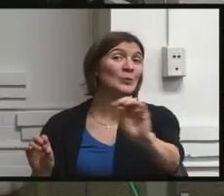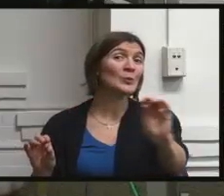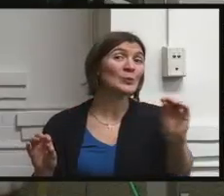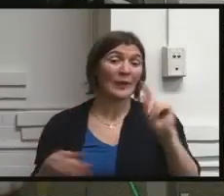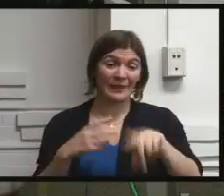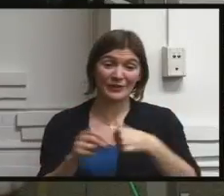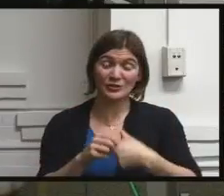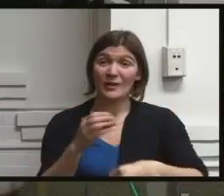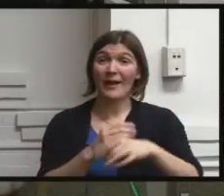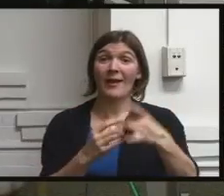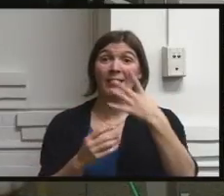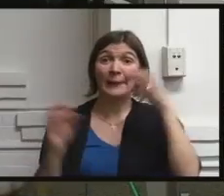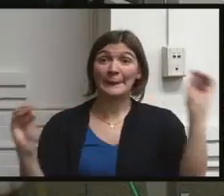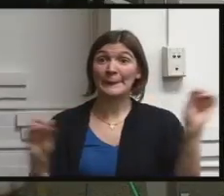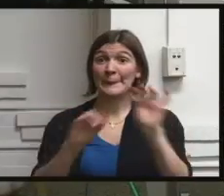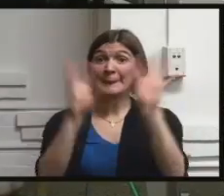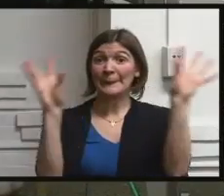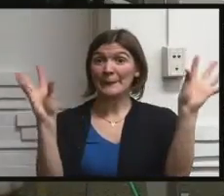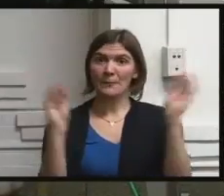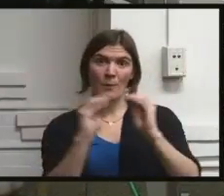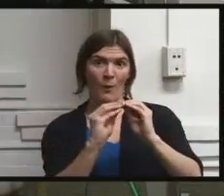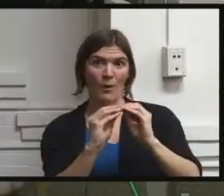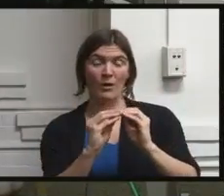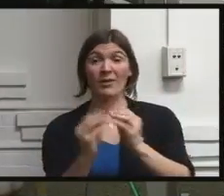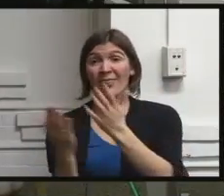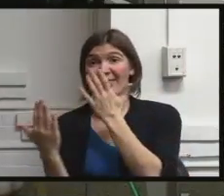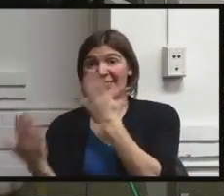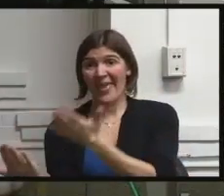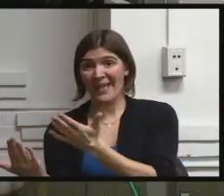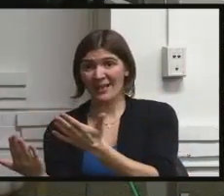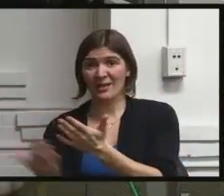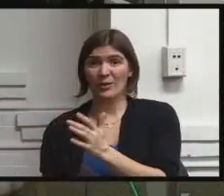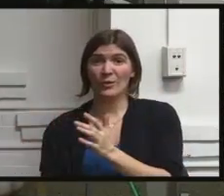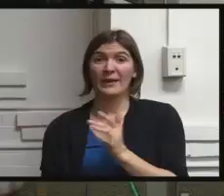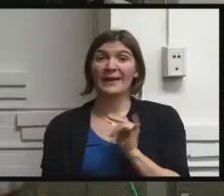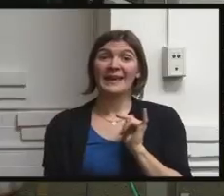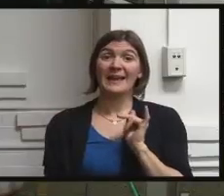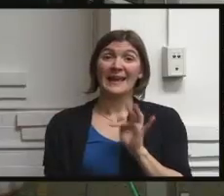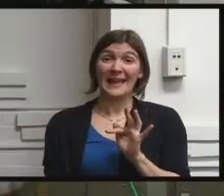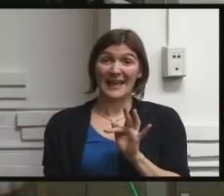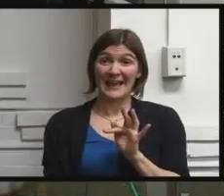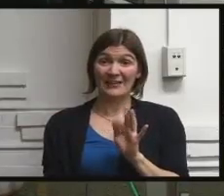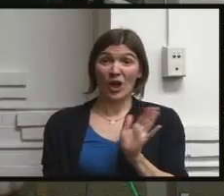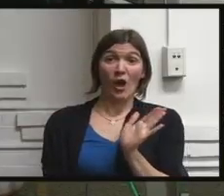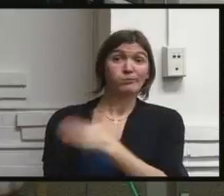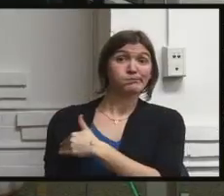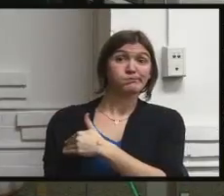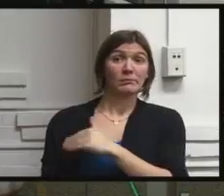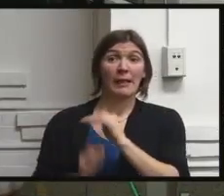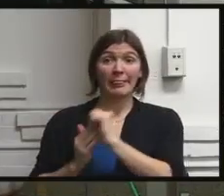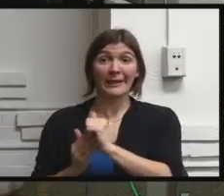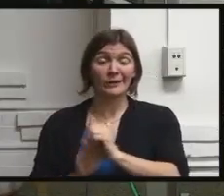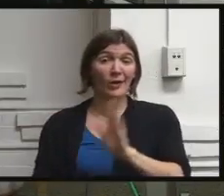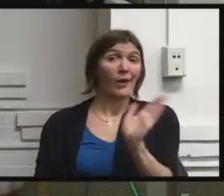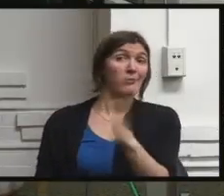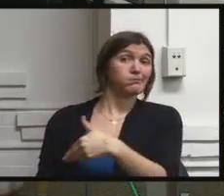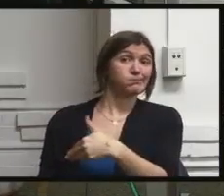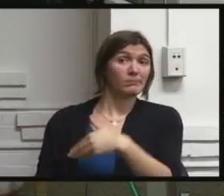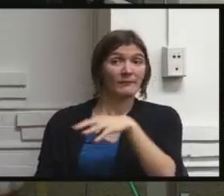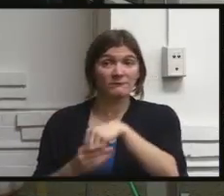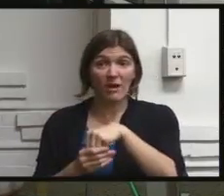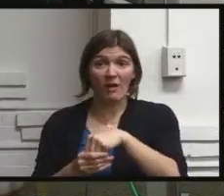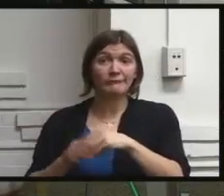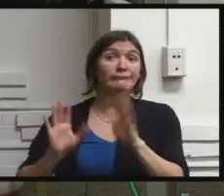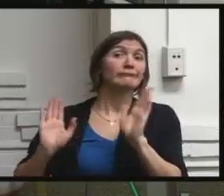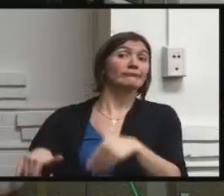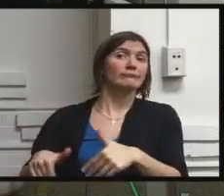year with the lighting especially, and that's really appreciated. Without that type of leadership, without that type of hands-on